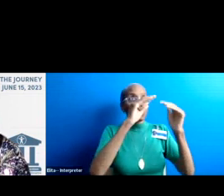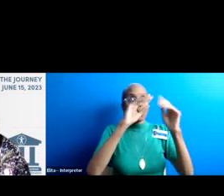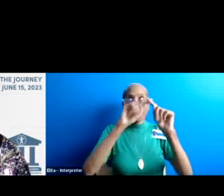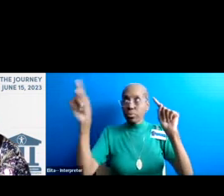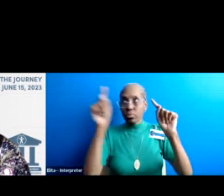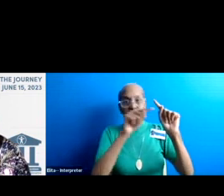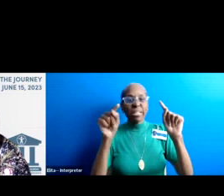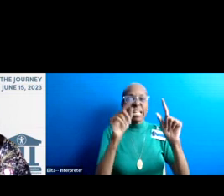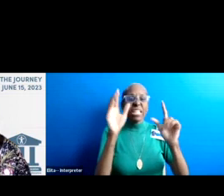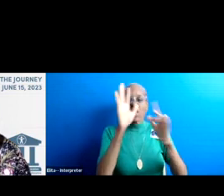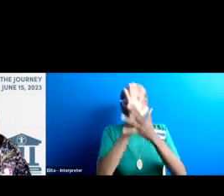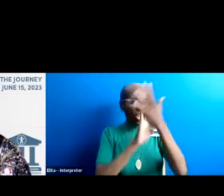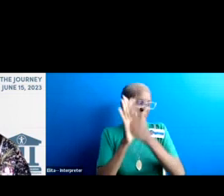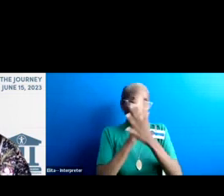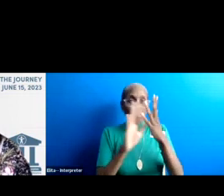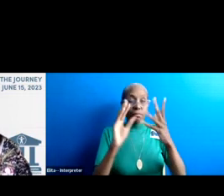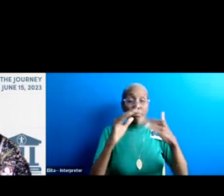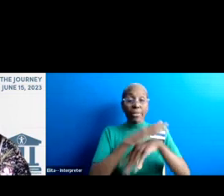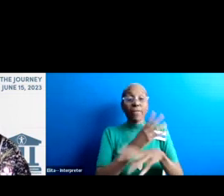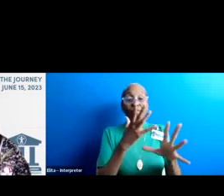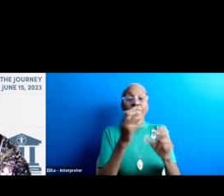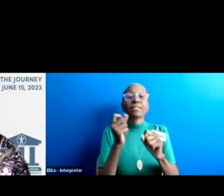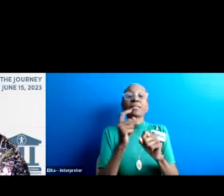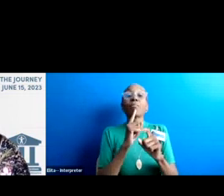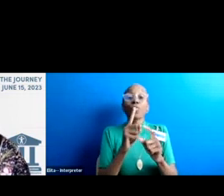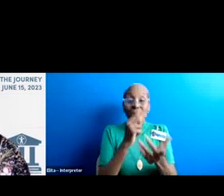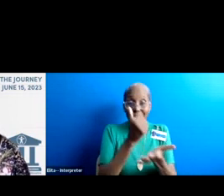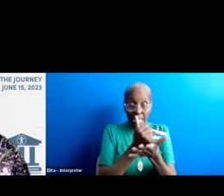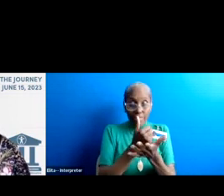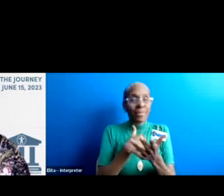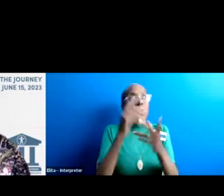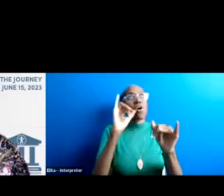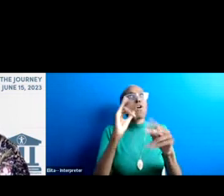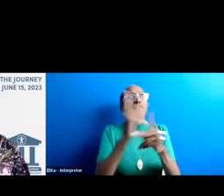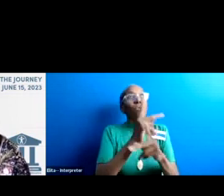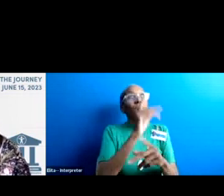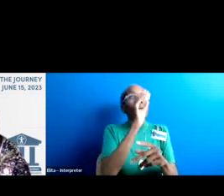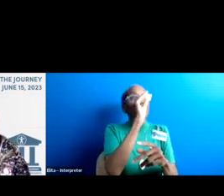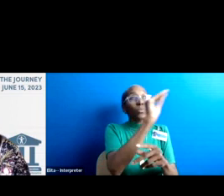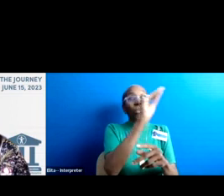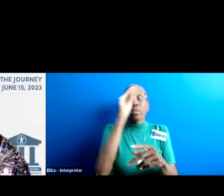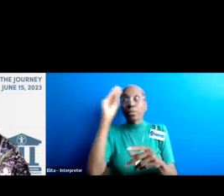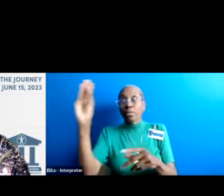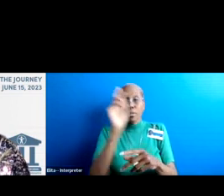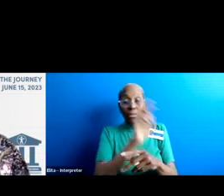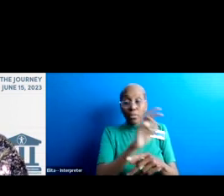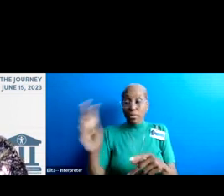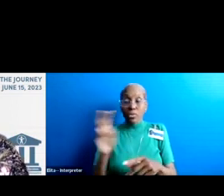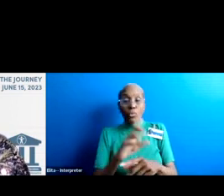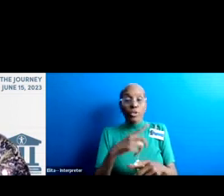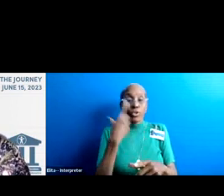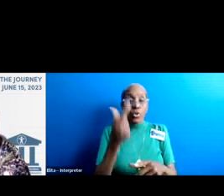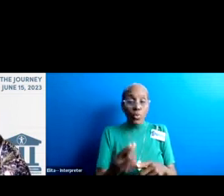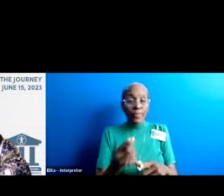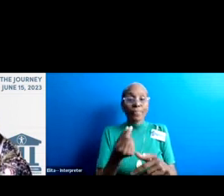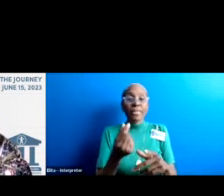to get cluttered looking really quickly, but it's really helping me figure out where I'm at, where things are going.